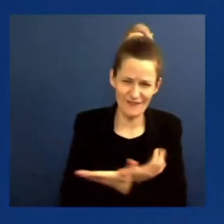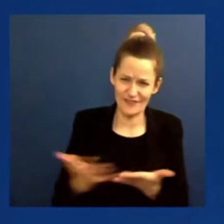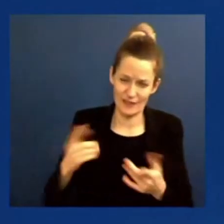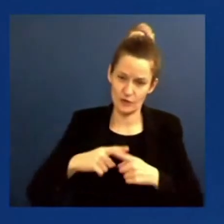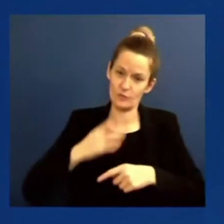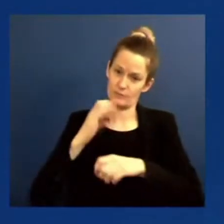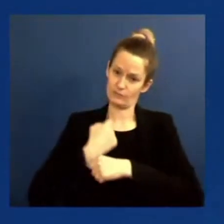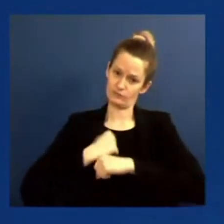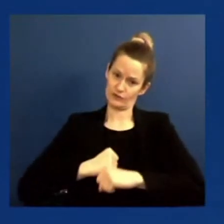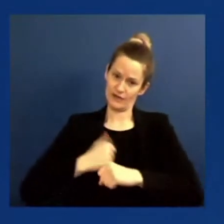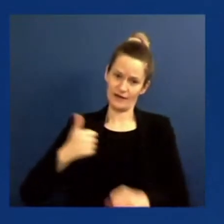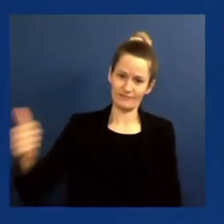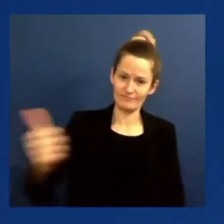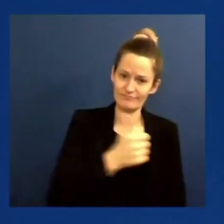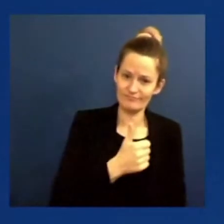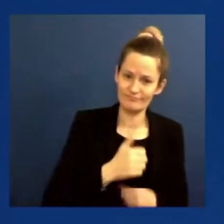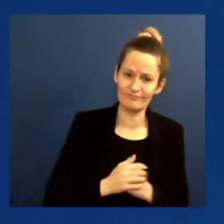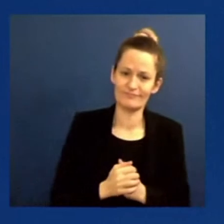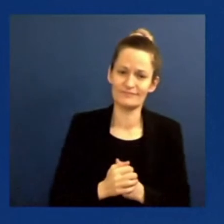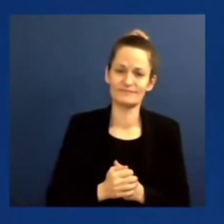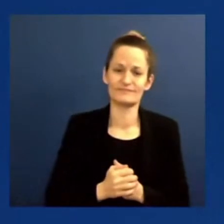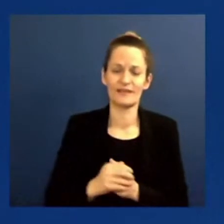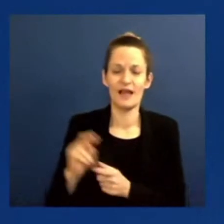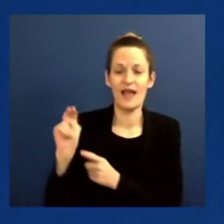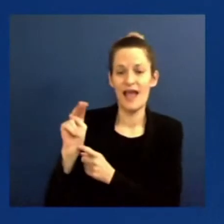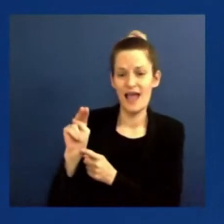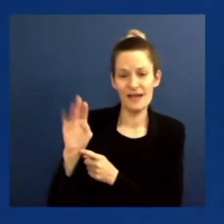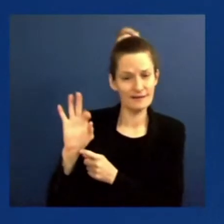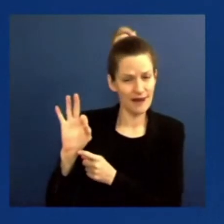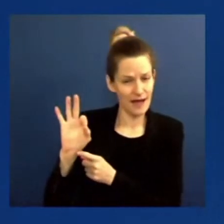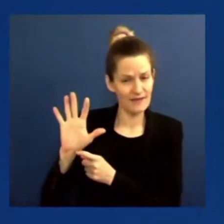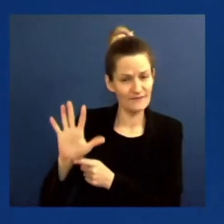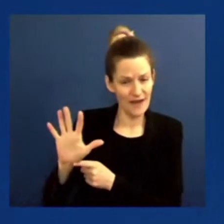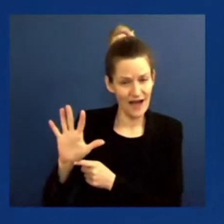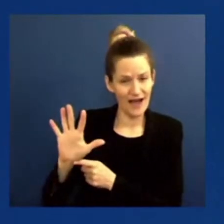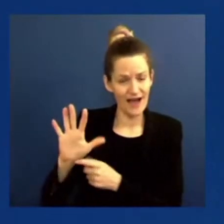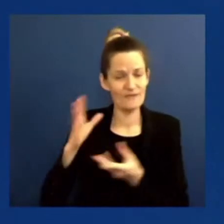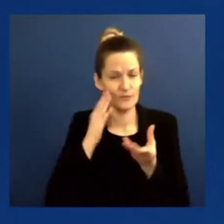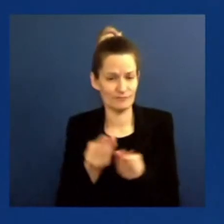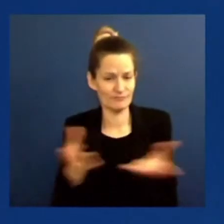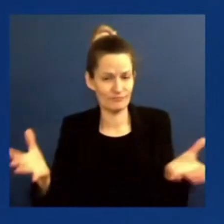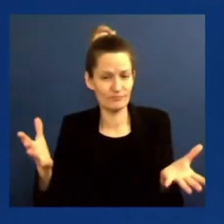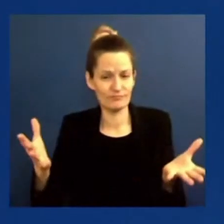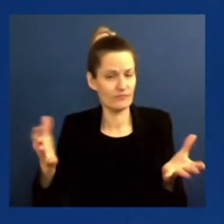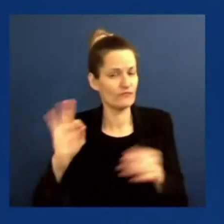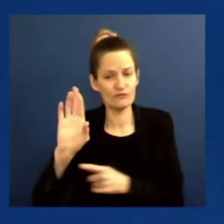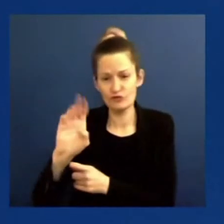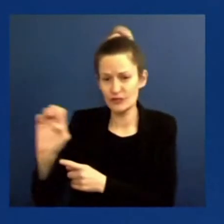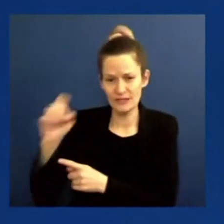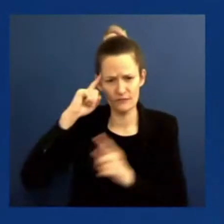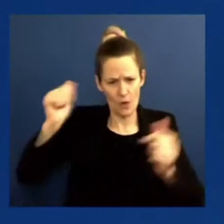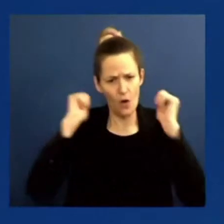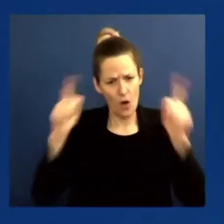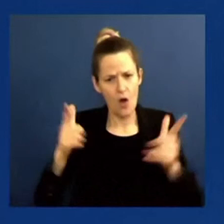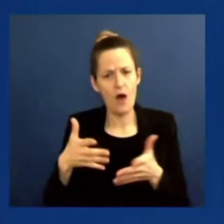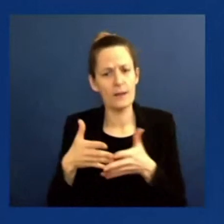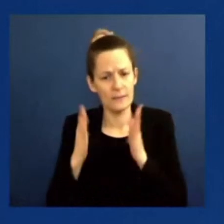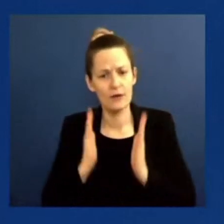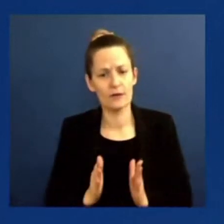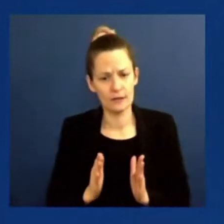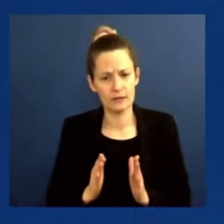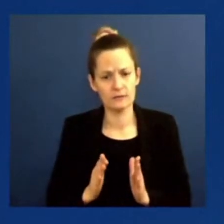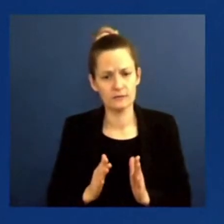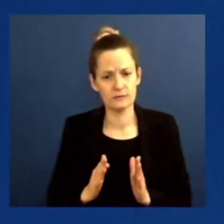of N95 masks available for free to all Americans. This is the largest deployment of